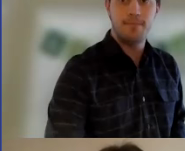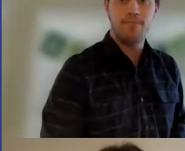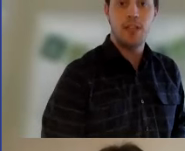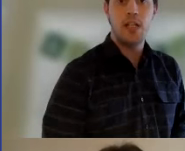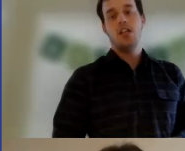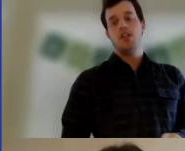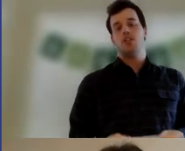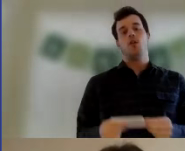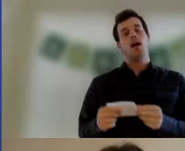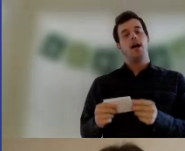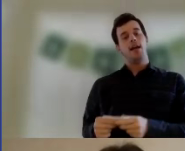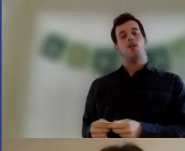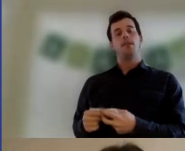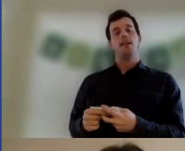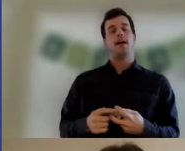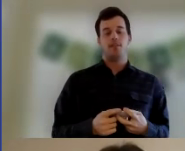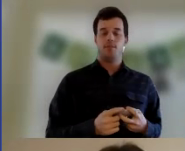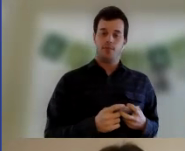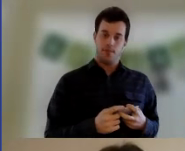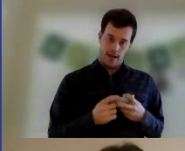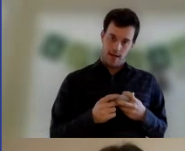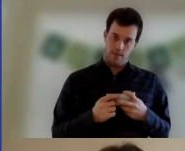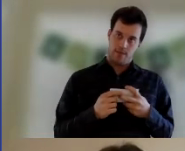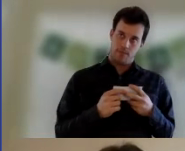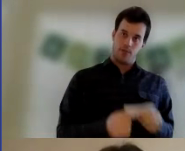access. So I hope that I have